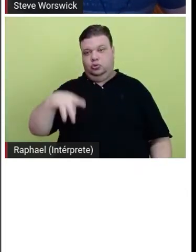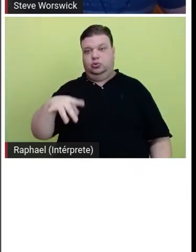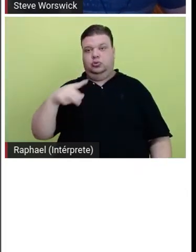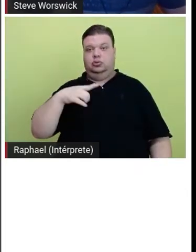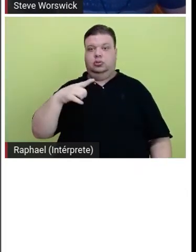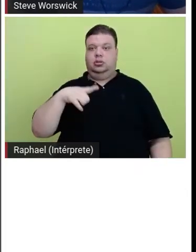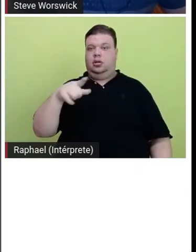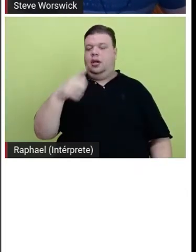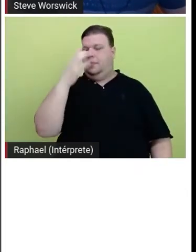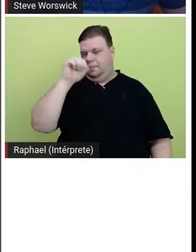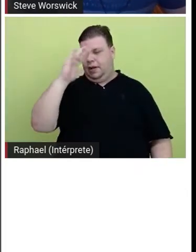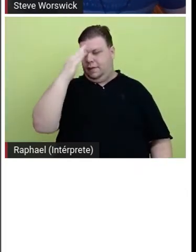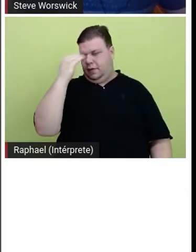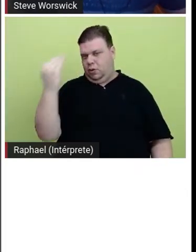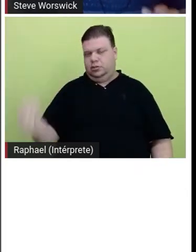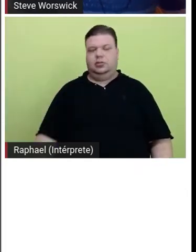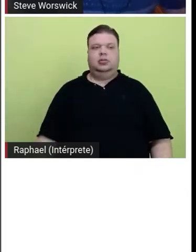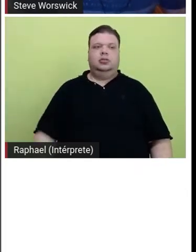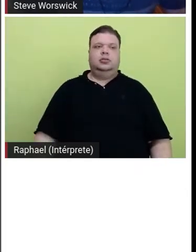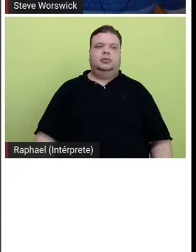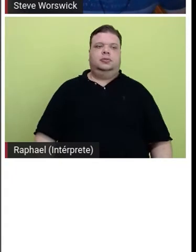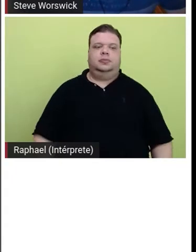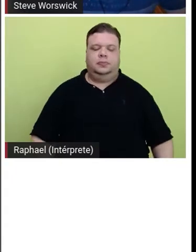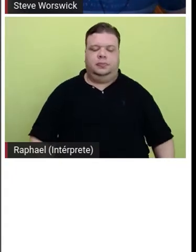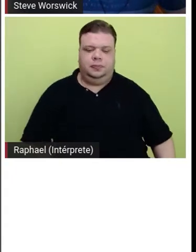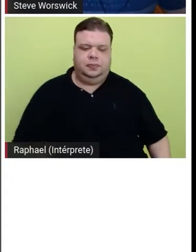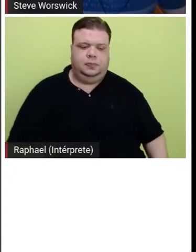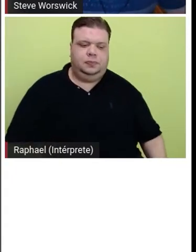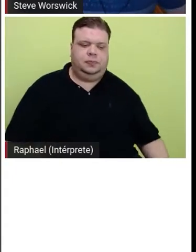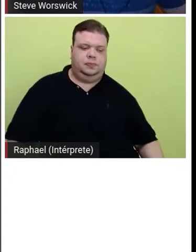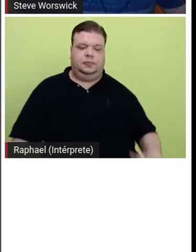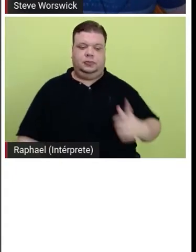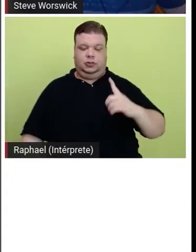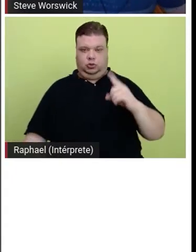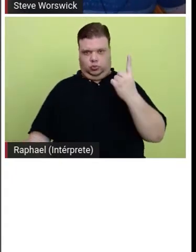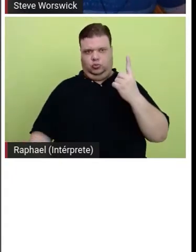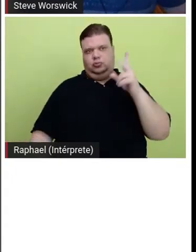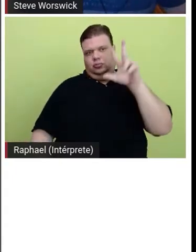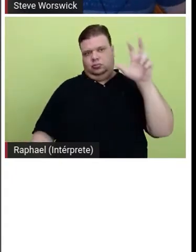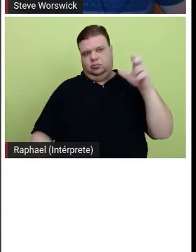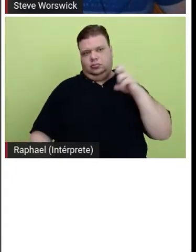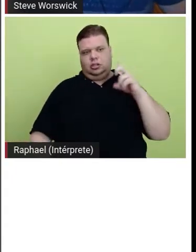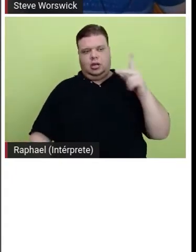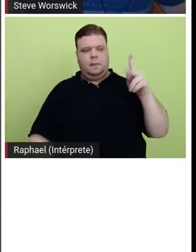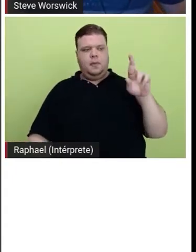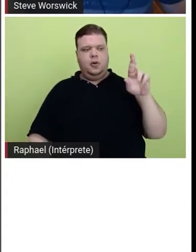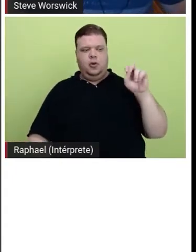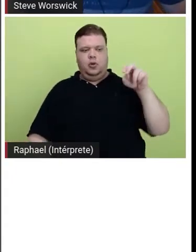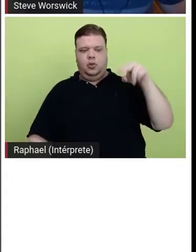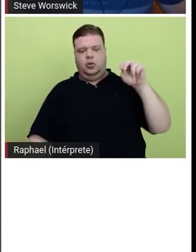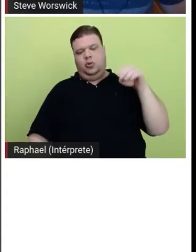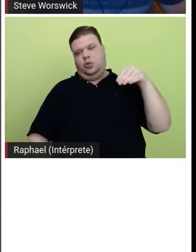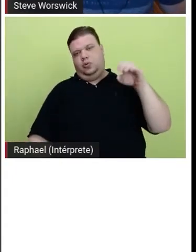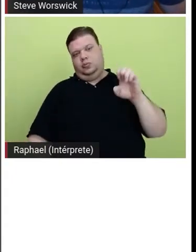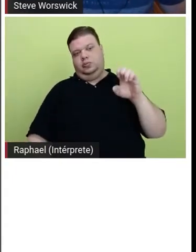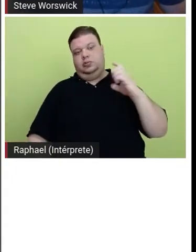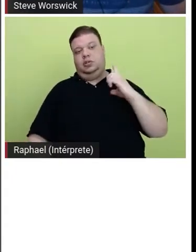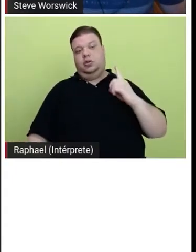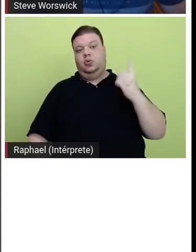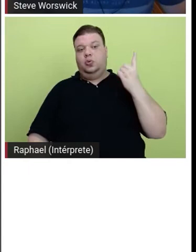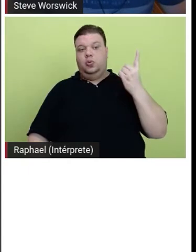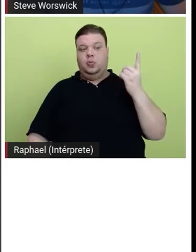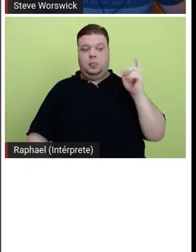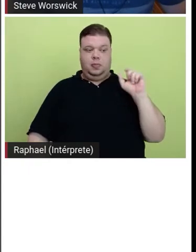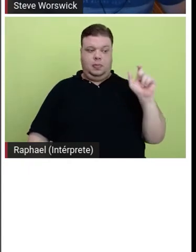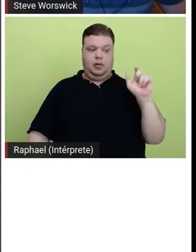big. So what was too big? Well, it was the cat. The cat couldn't climb in because it was too big. Now, if I change the last word